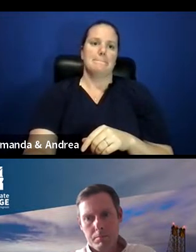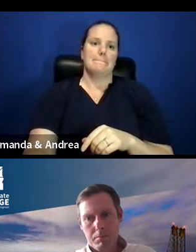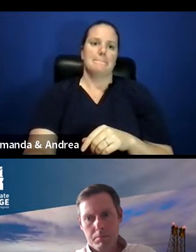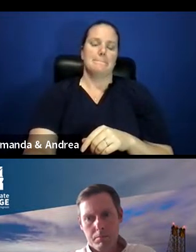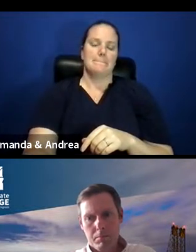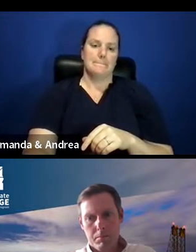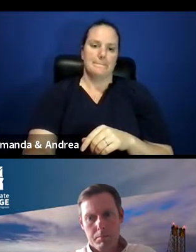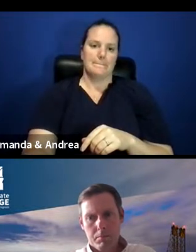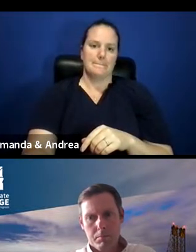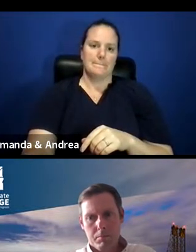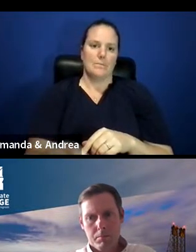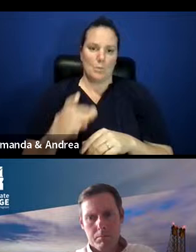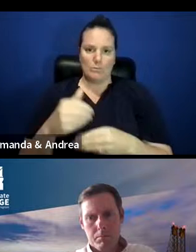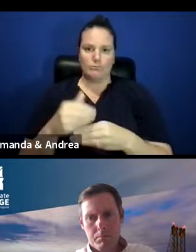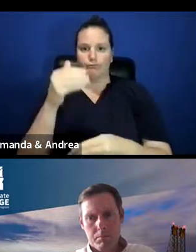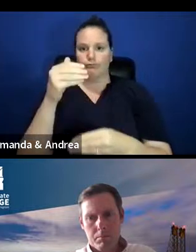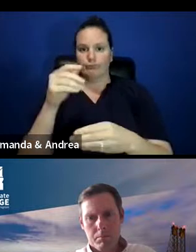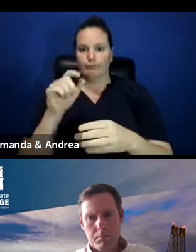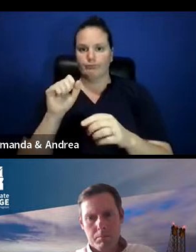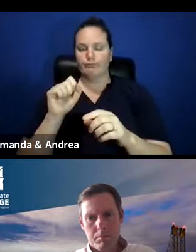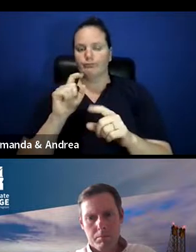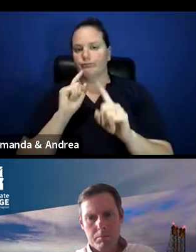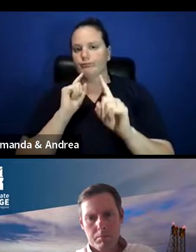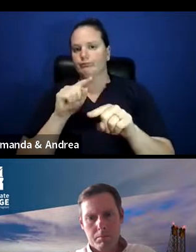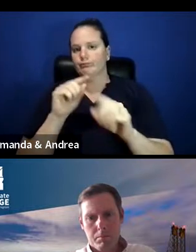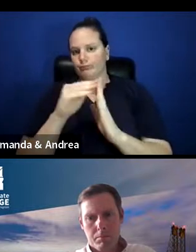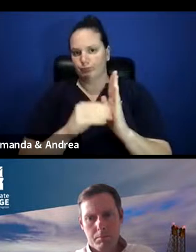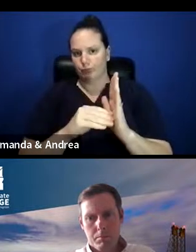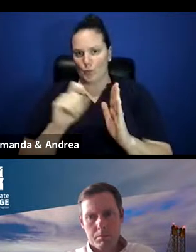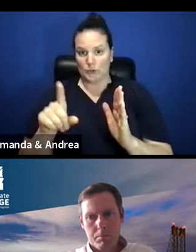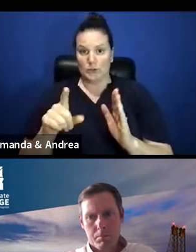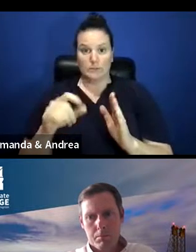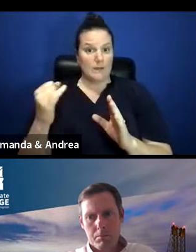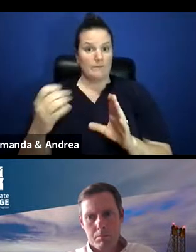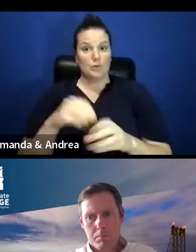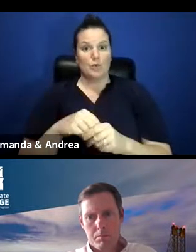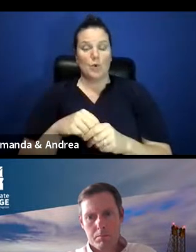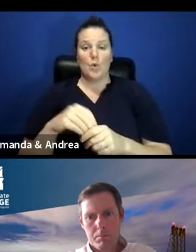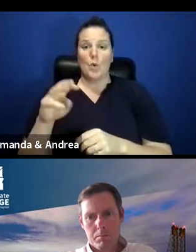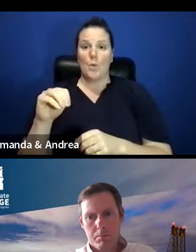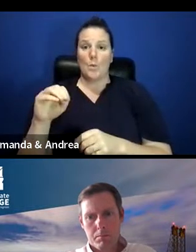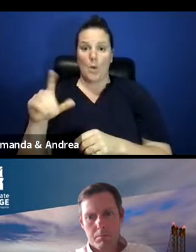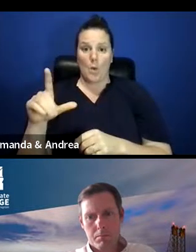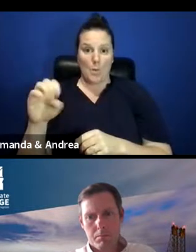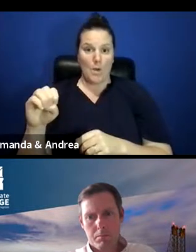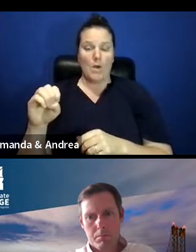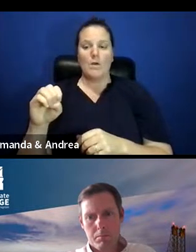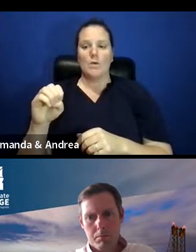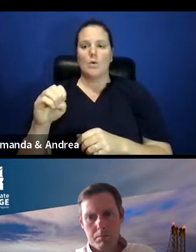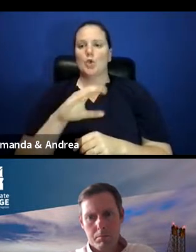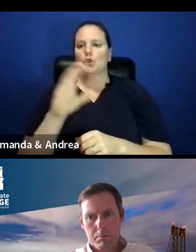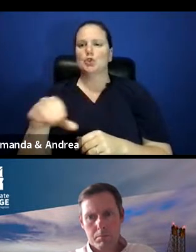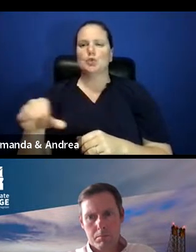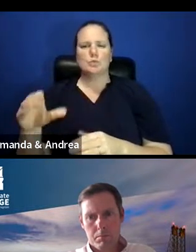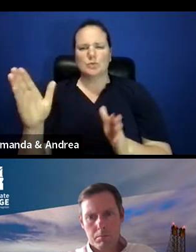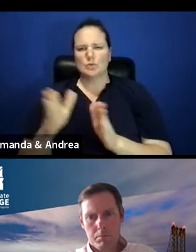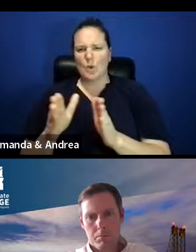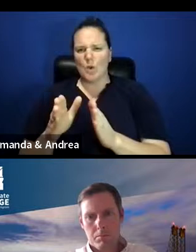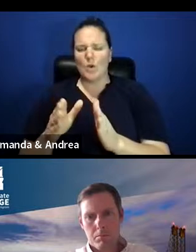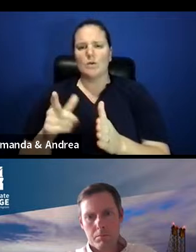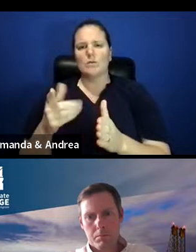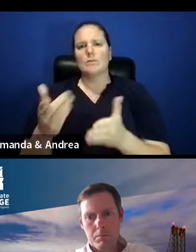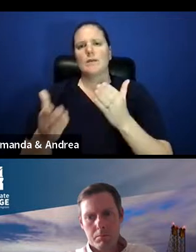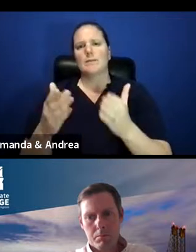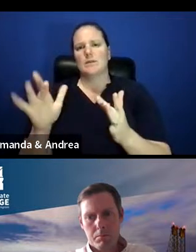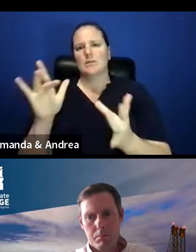will pop up for you to enter a question. If you join via a mobile device or your Zoom window is smaller, you may need to